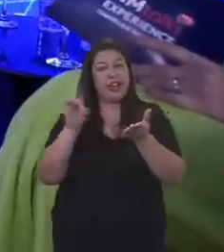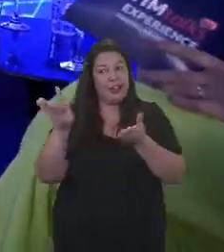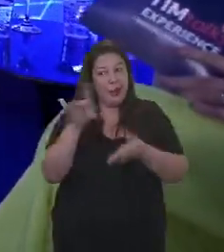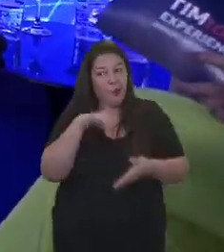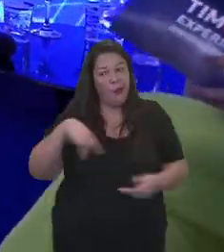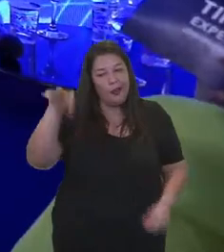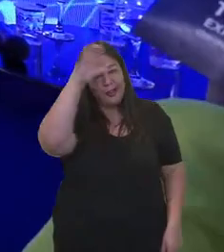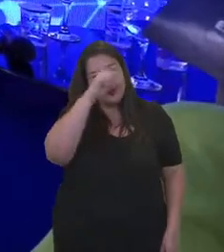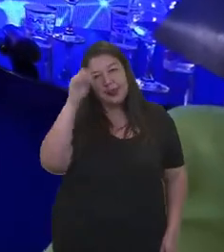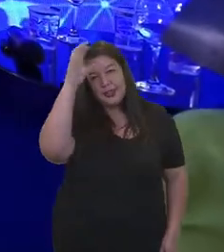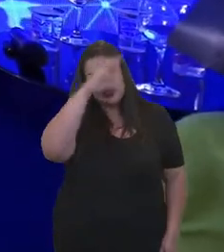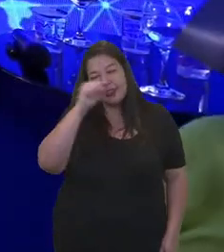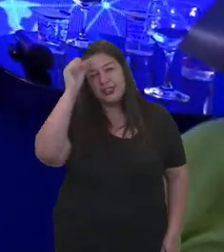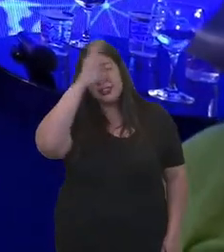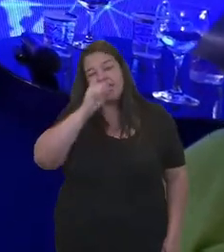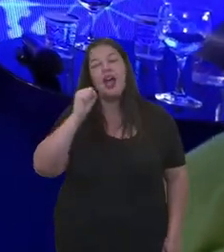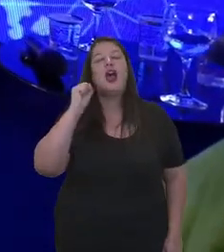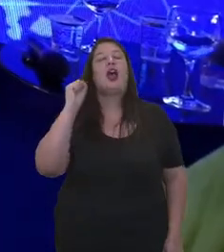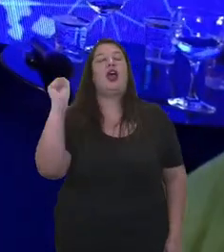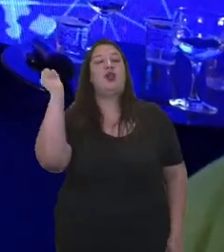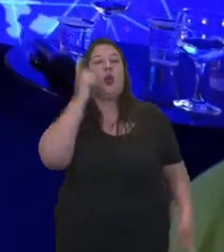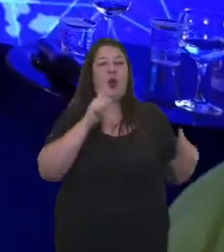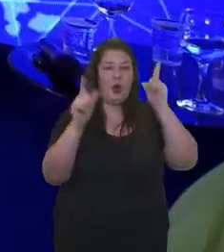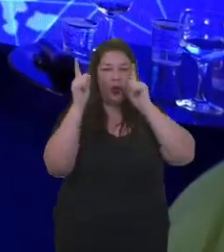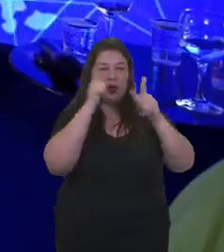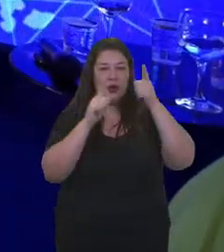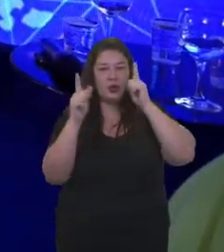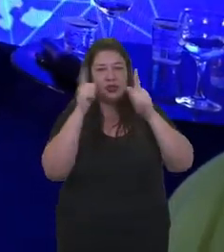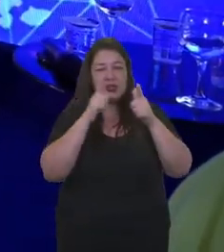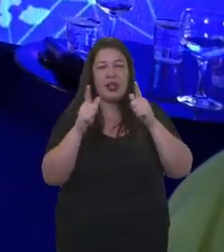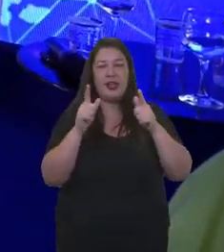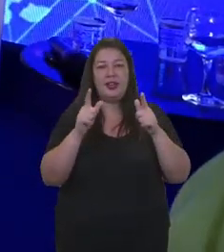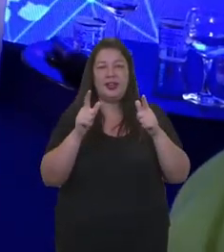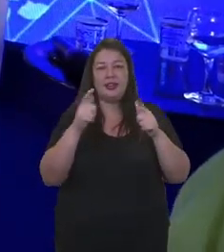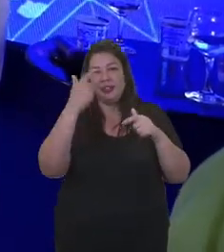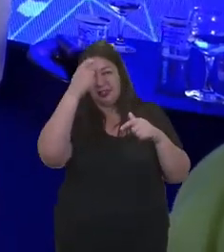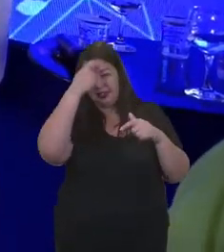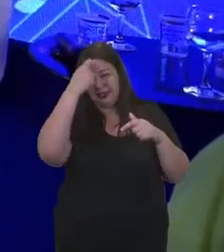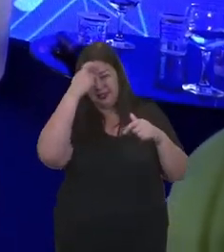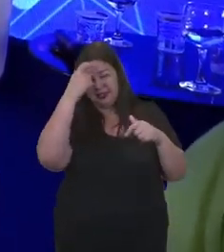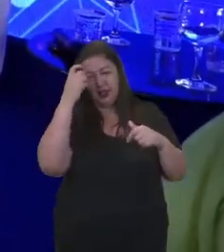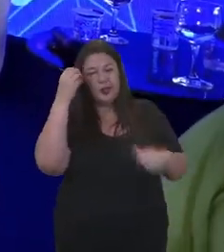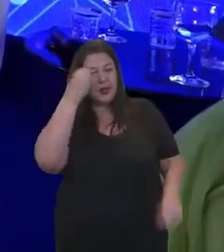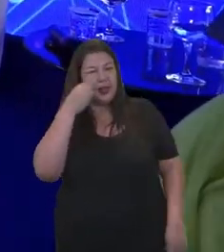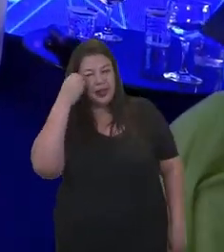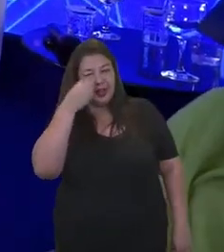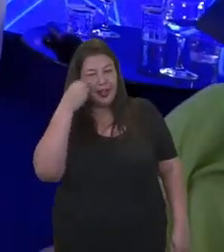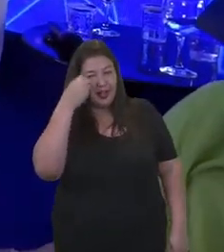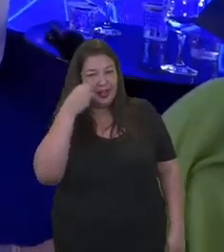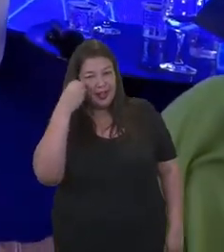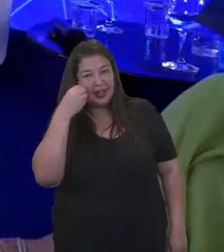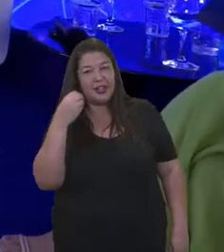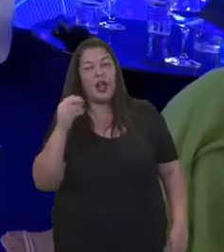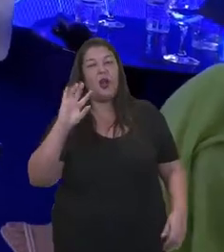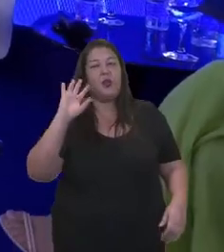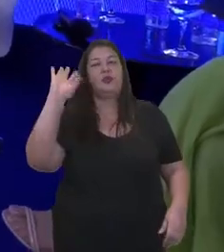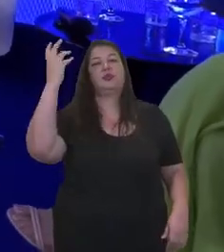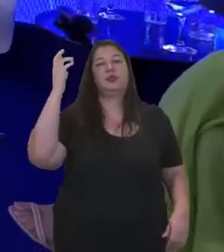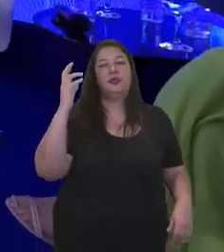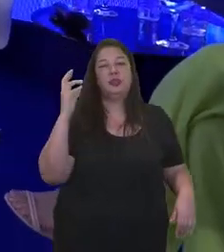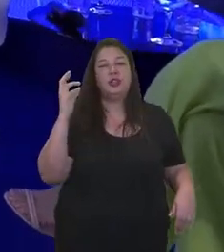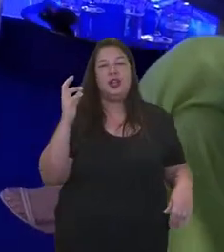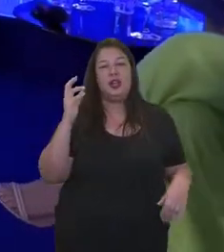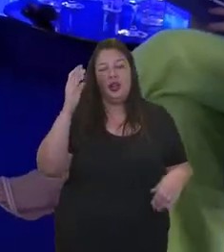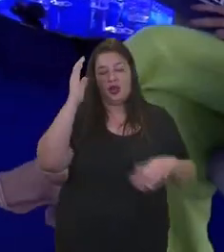But the plural aspect of these talks, the lessons we learn, exchanging ideas and experiences, this